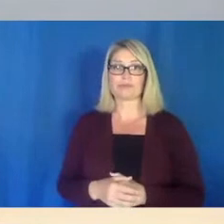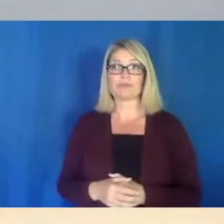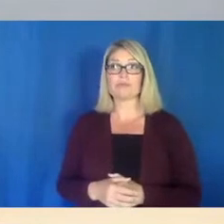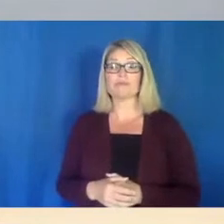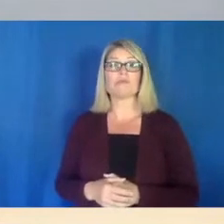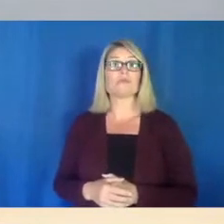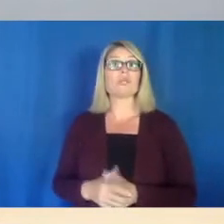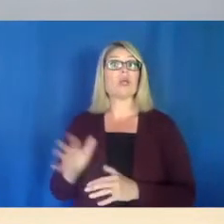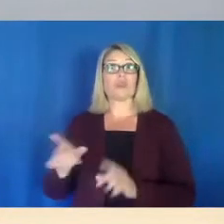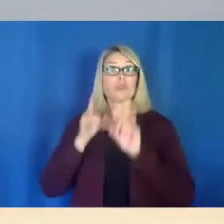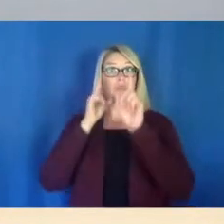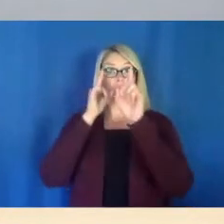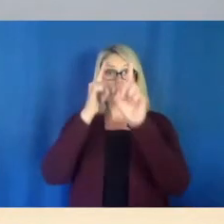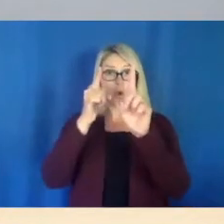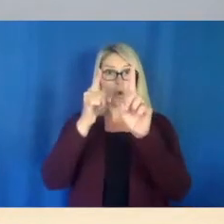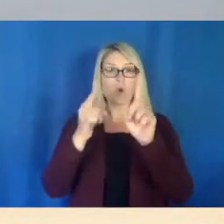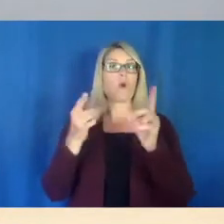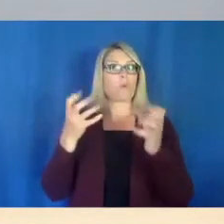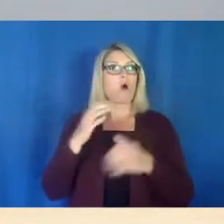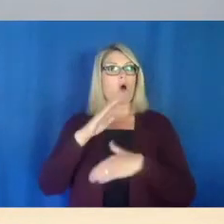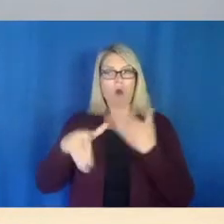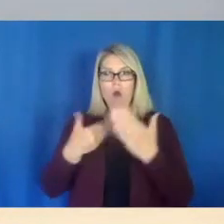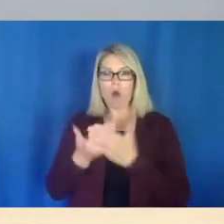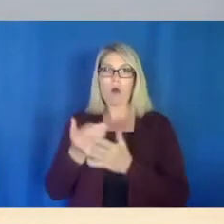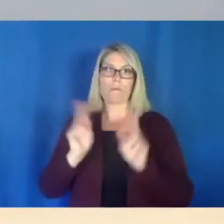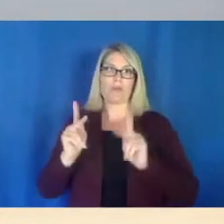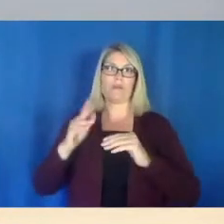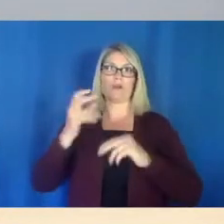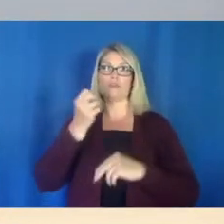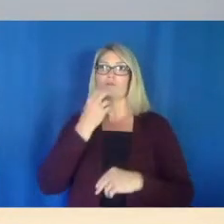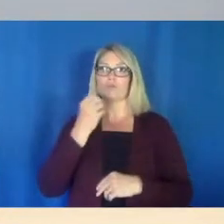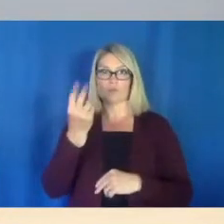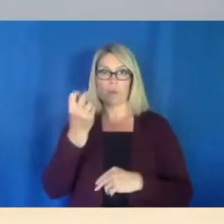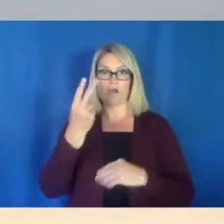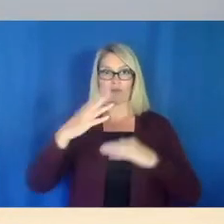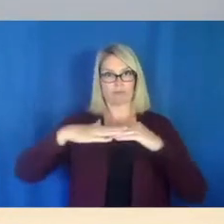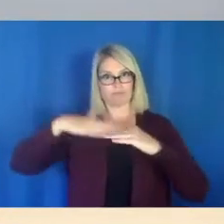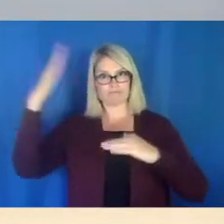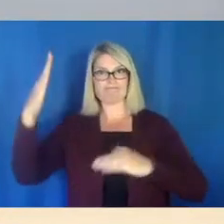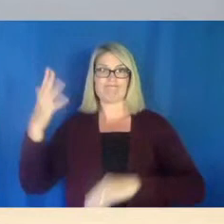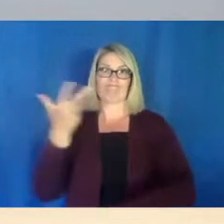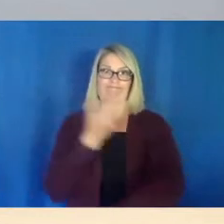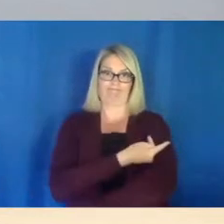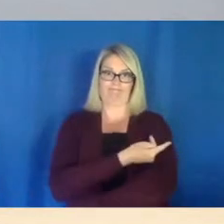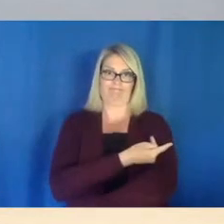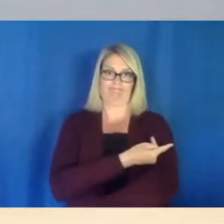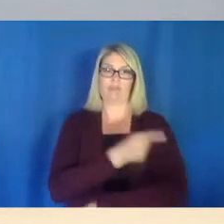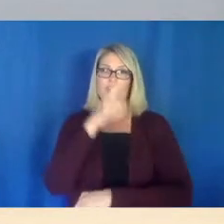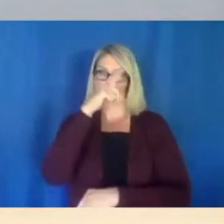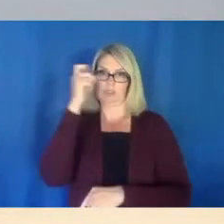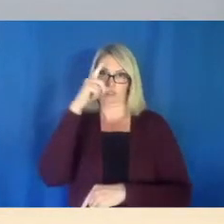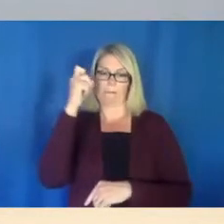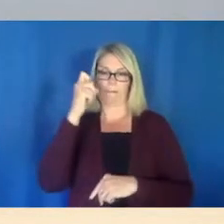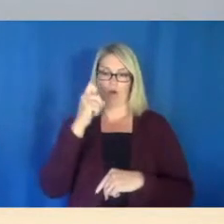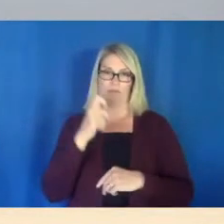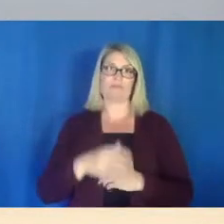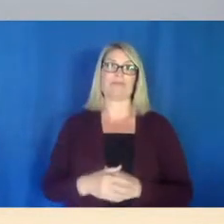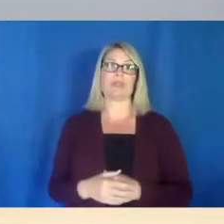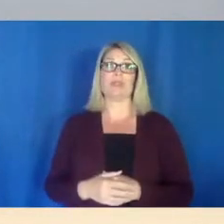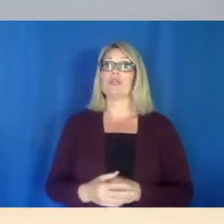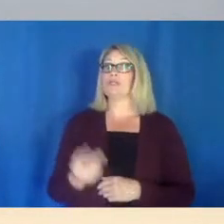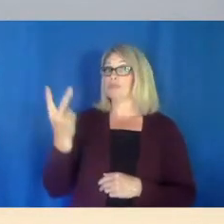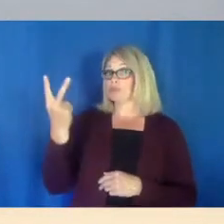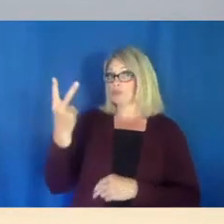to be to immunize all eligible island residents aged 12 and over with 2 doses over the summer months. 2 doses provide